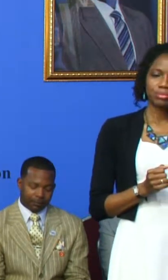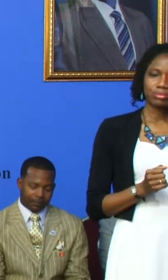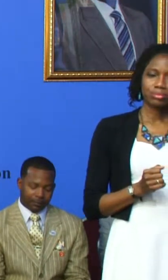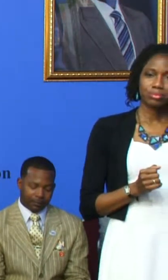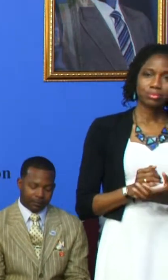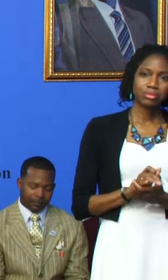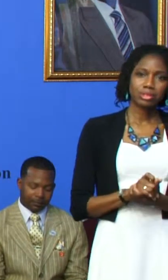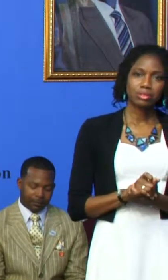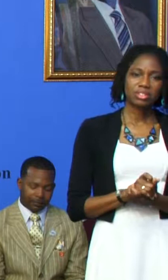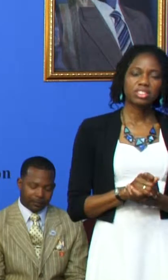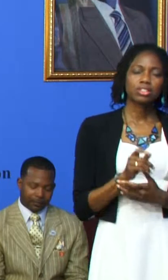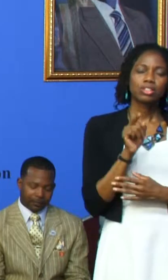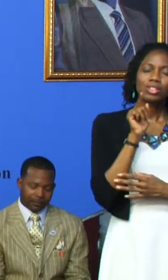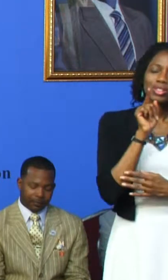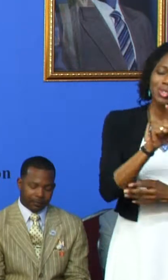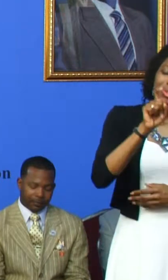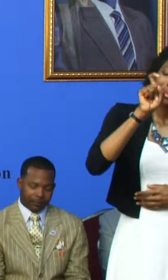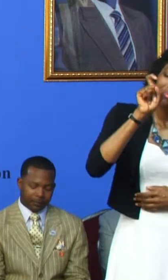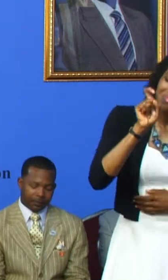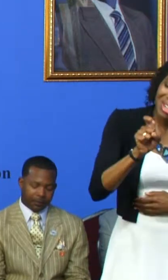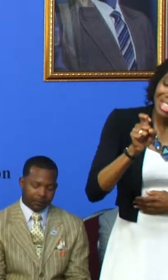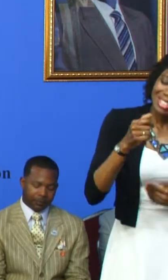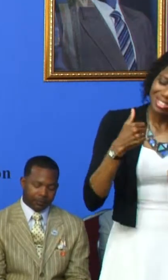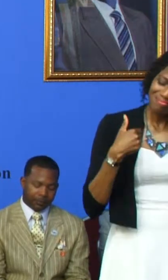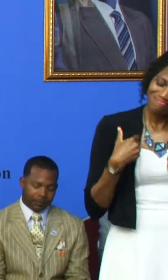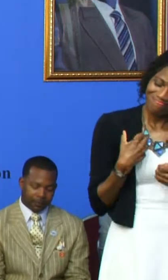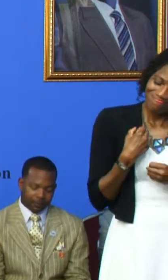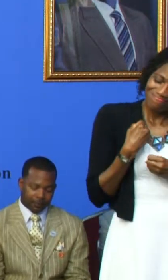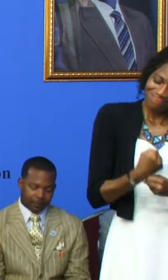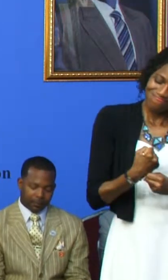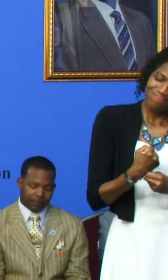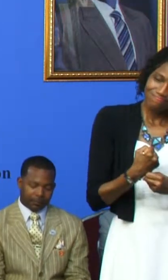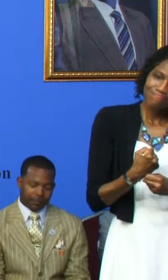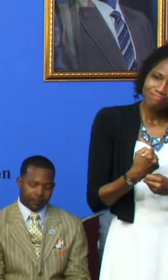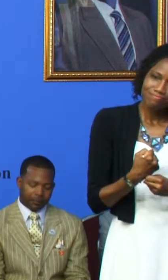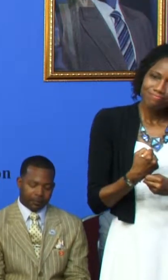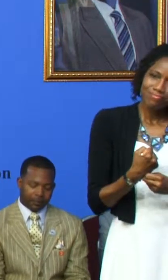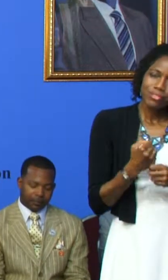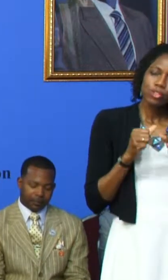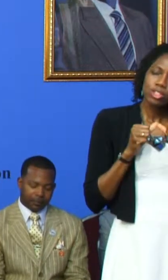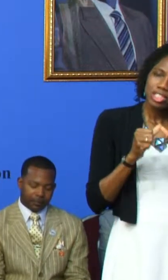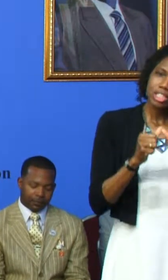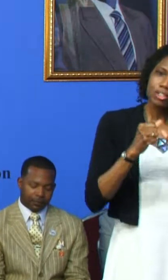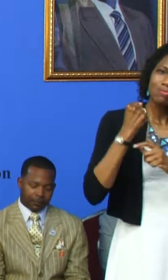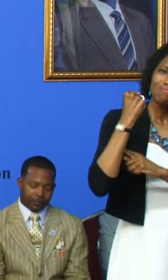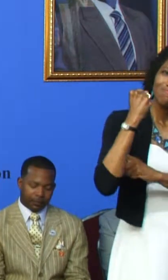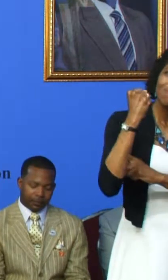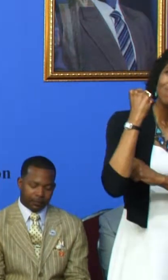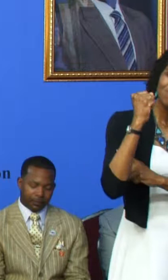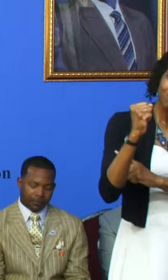You got to have enough courage to stand up.